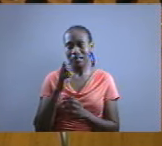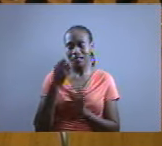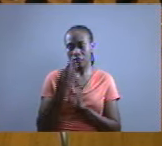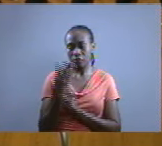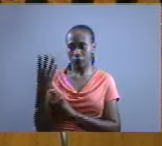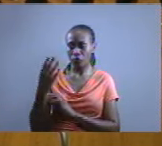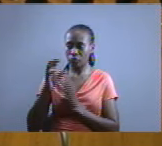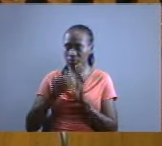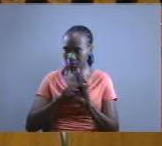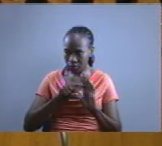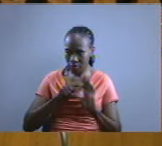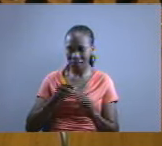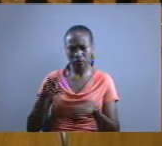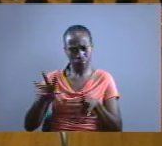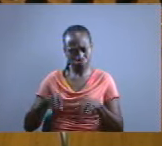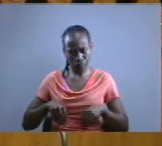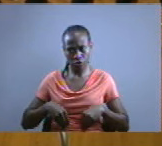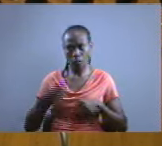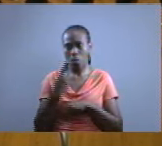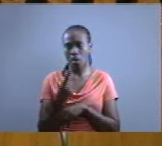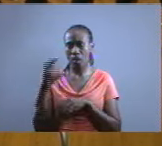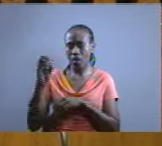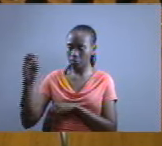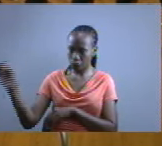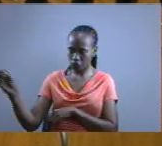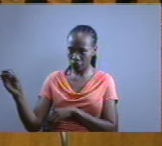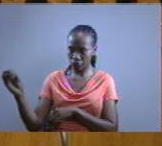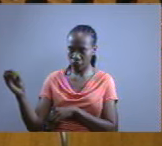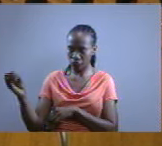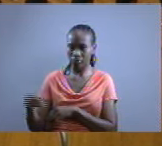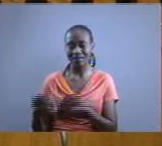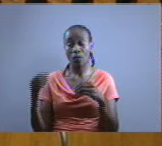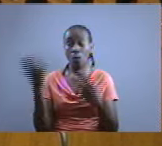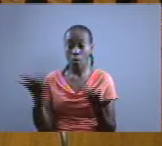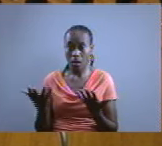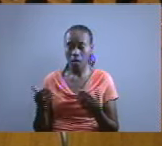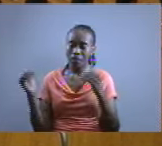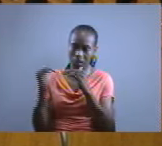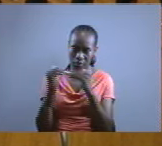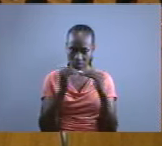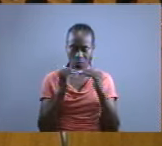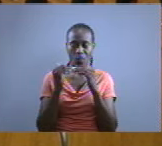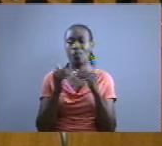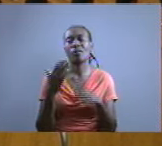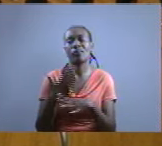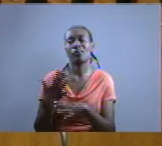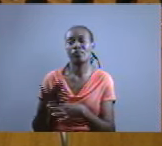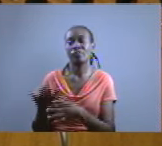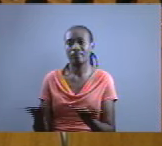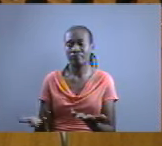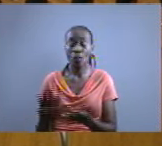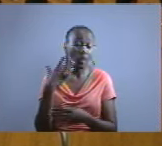the ILO Convention number 100 on equal remuneration, and in 1958, the